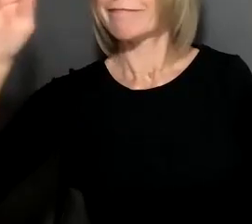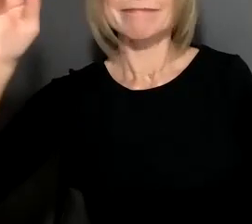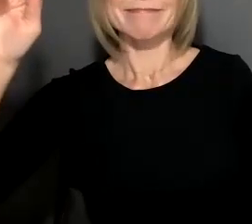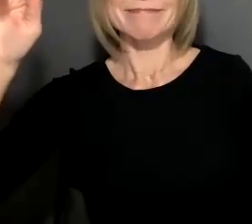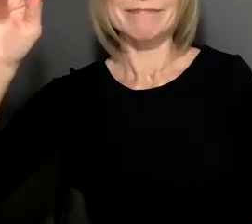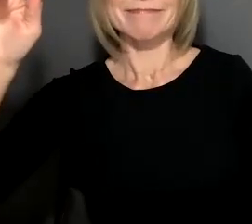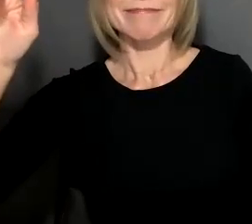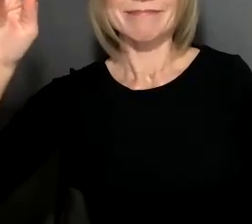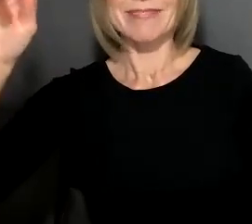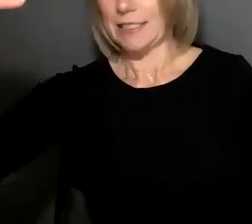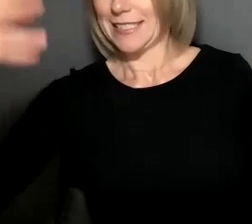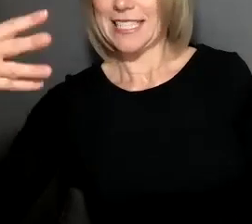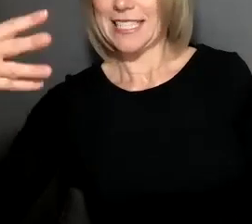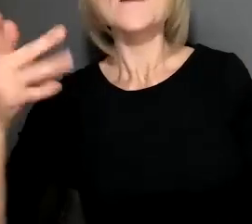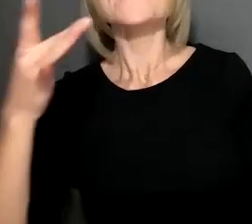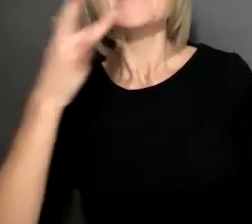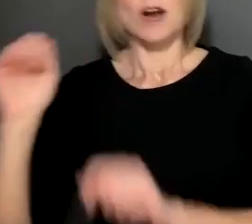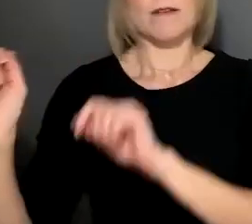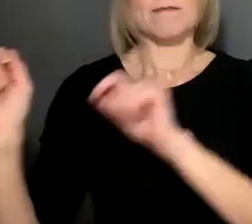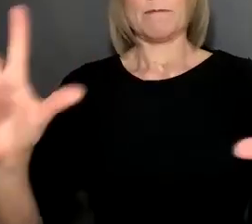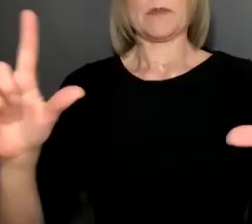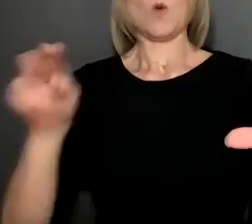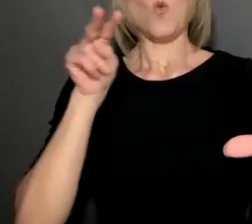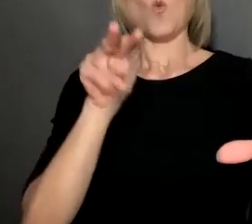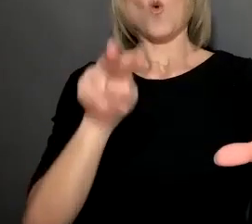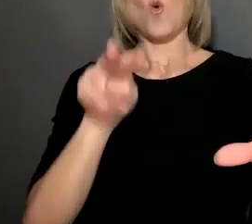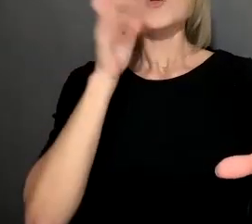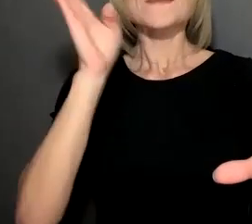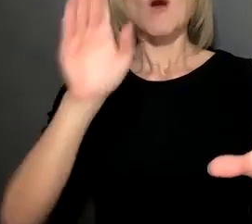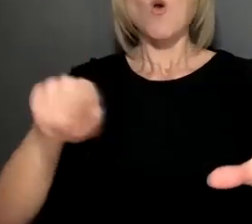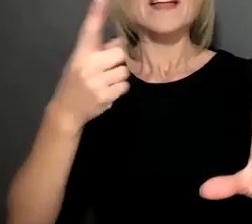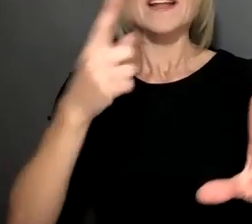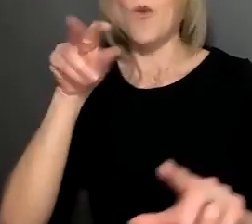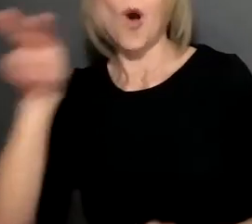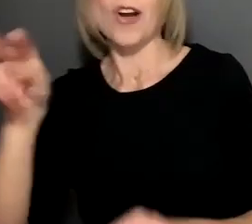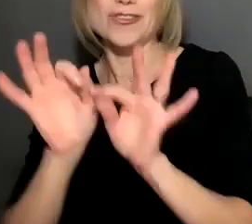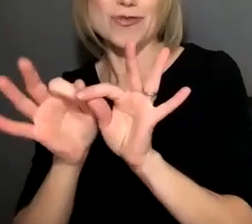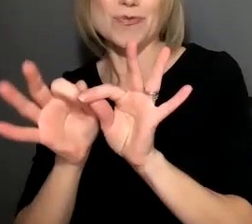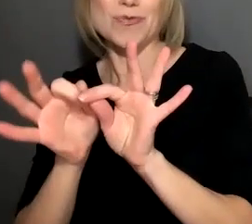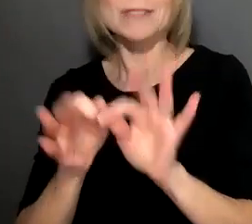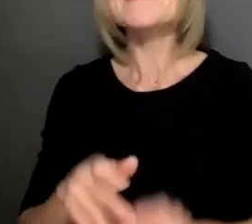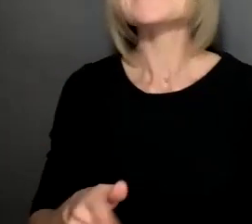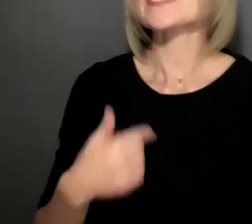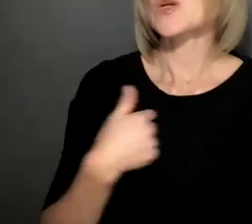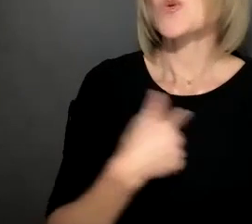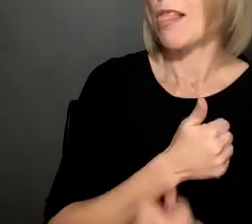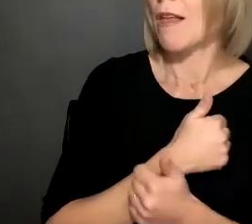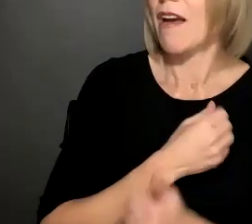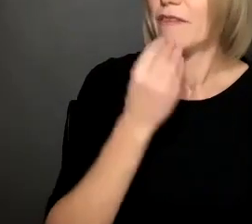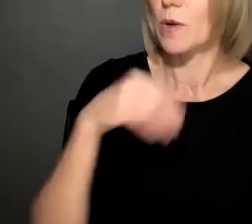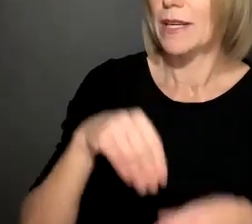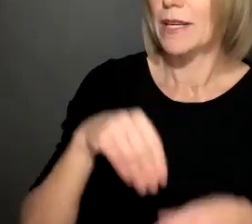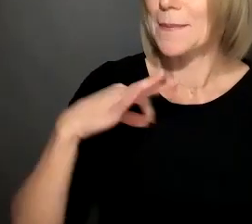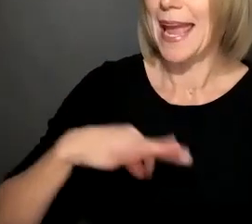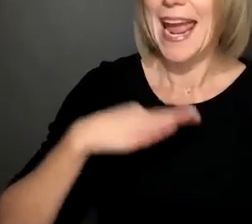all Zoom experts? Well, we love food in Maine, don't we? And the Press Herald is committed to covering Maine's vibrant food